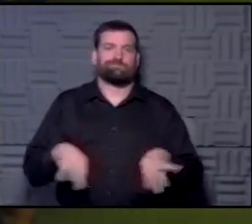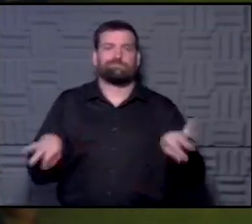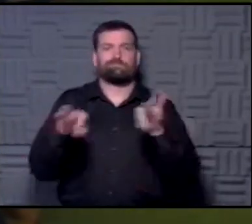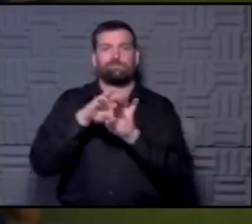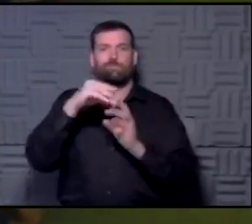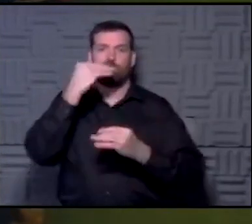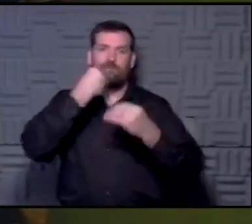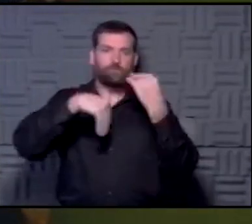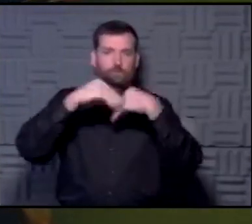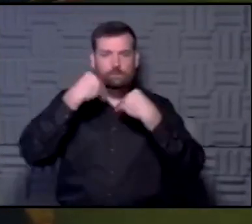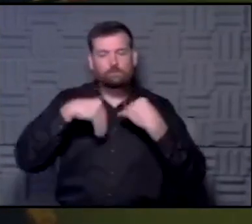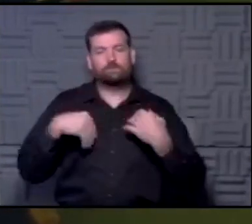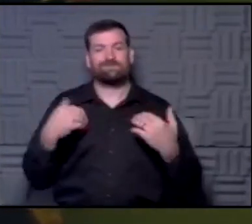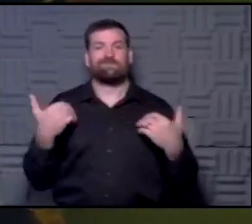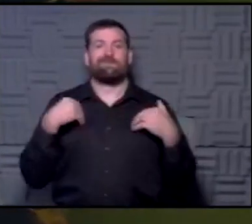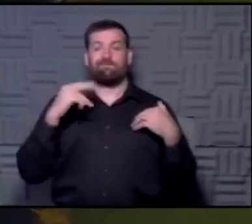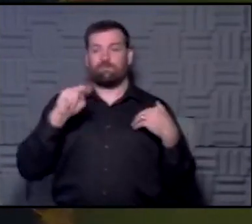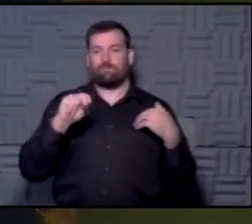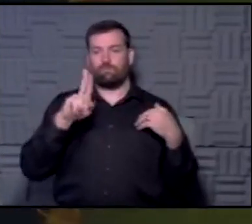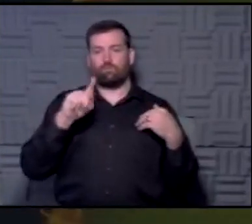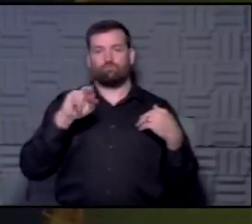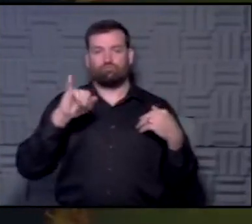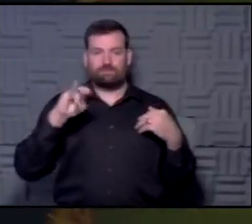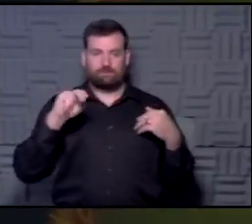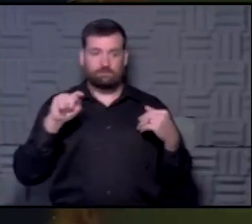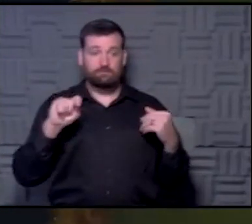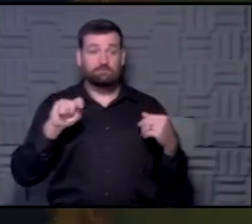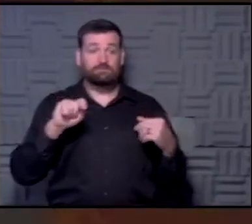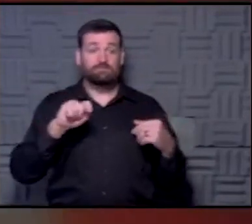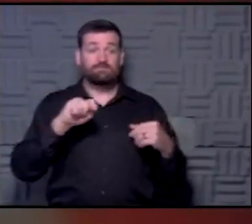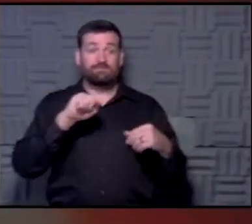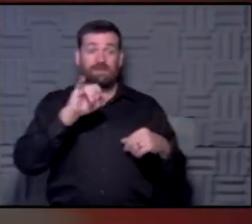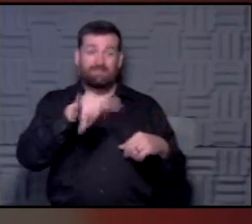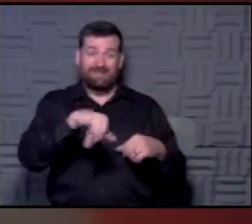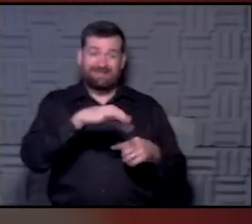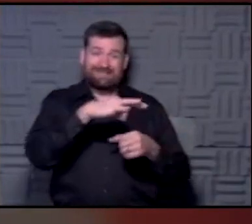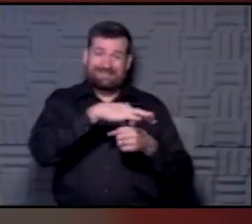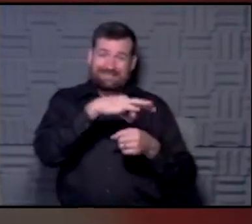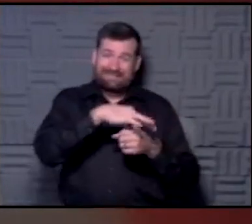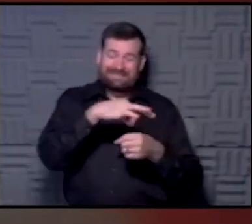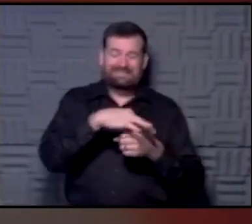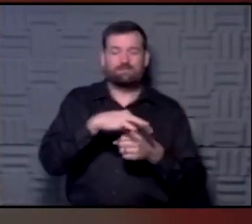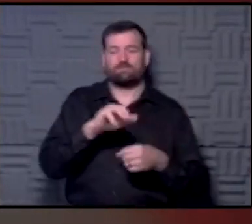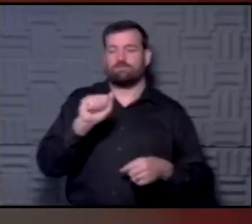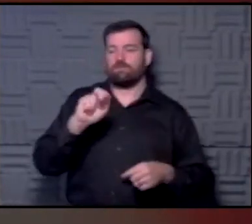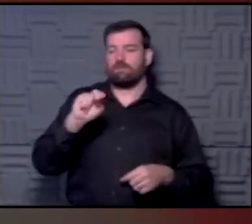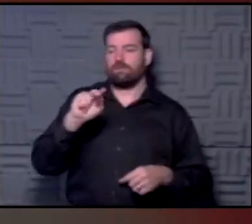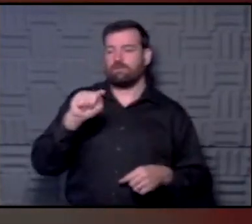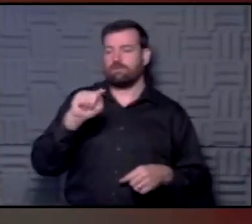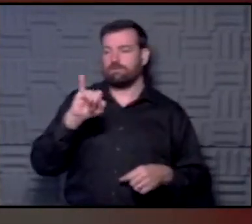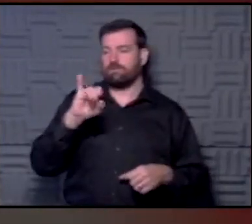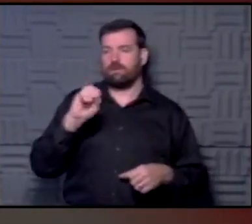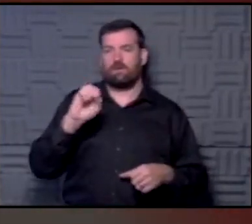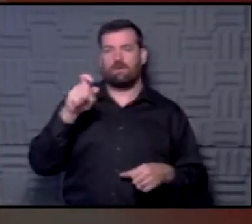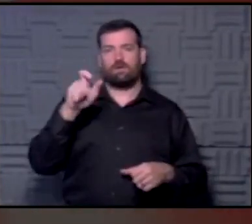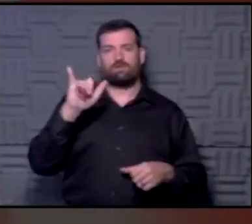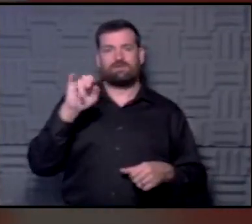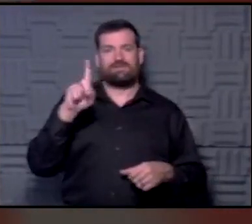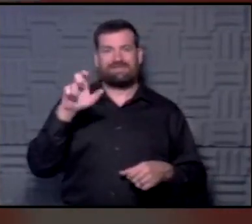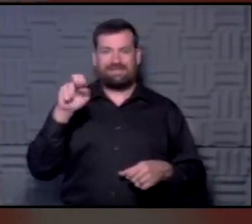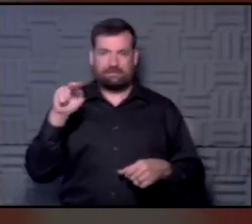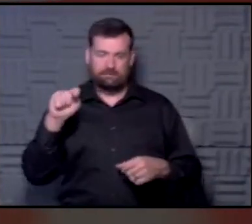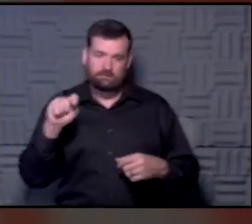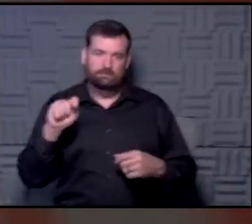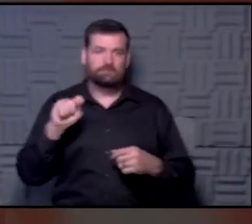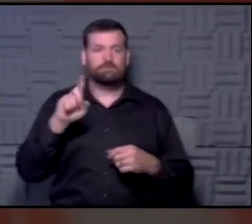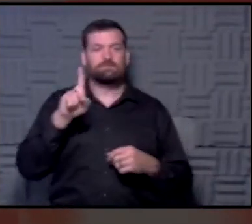have those higher nutrients. Okay. Chamomile passion fruit tea really is more of an antioxidant that creates a calming effect. Tart